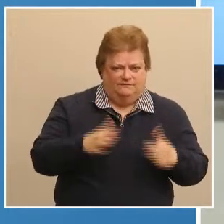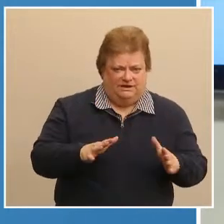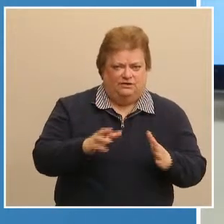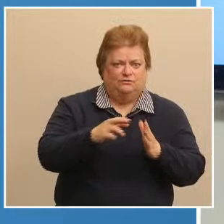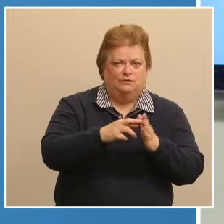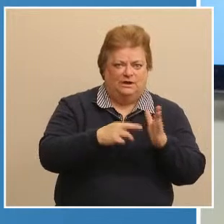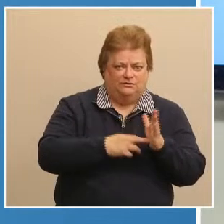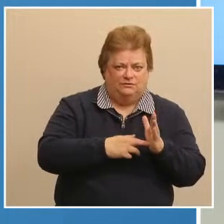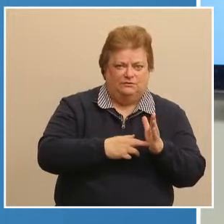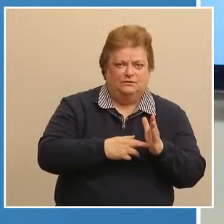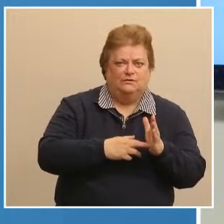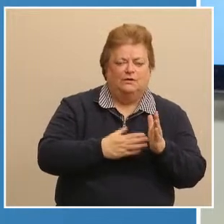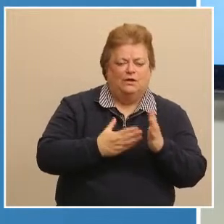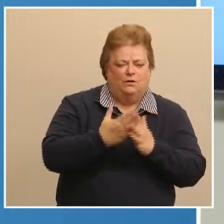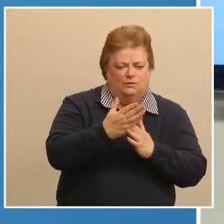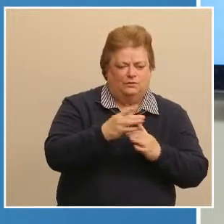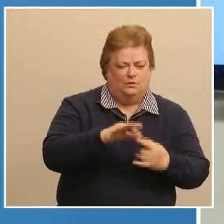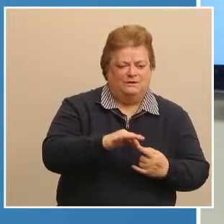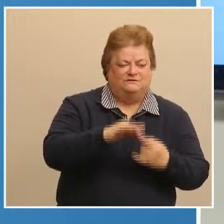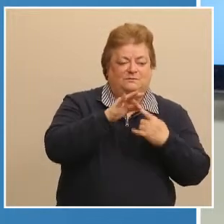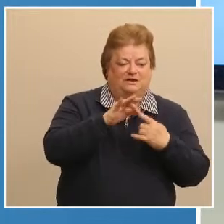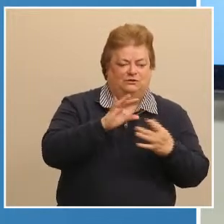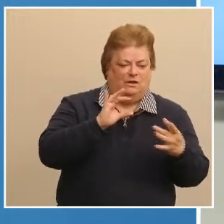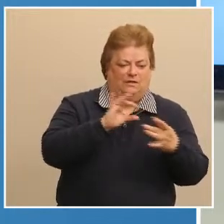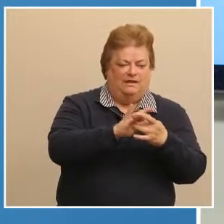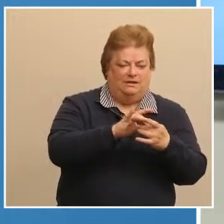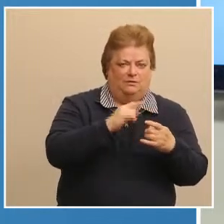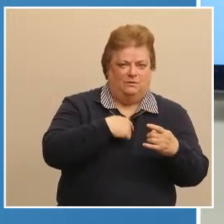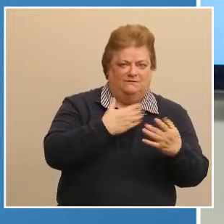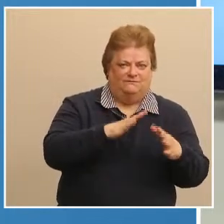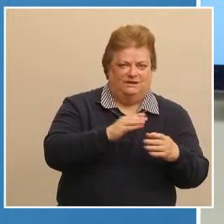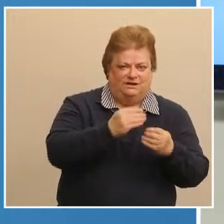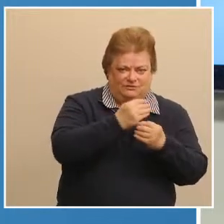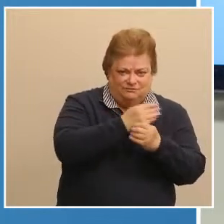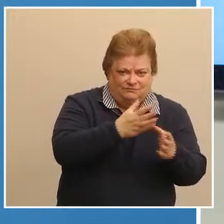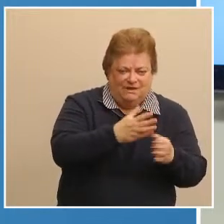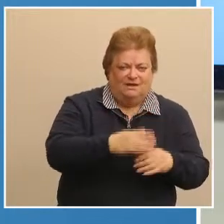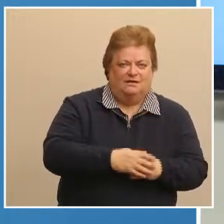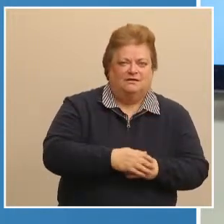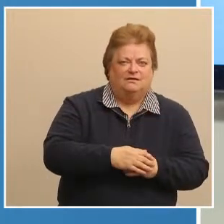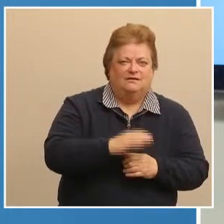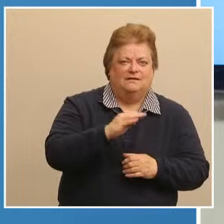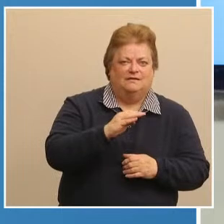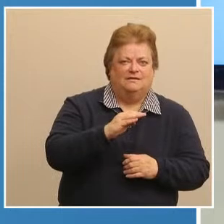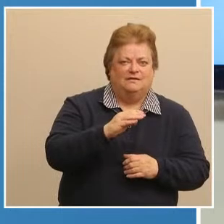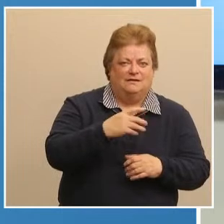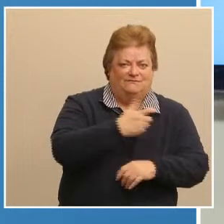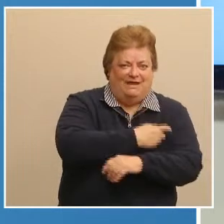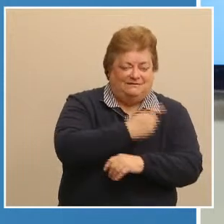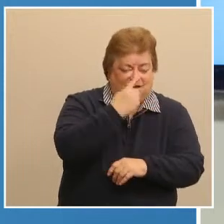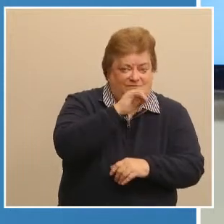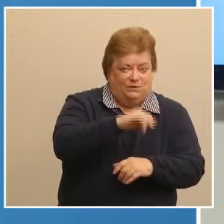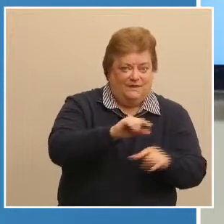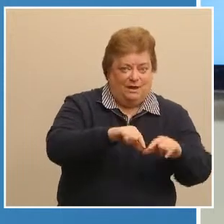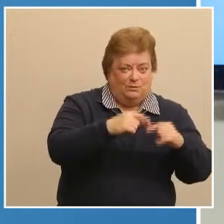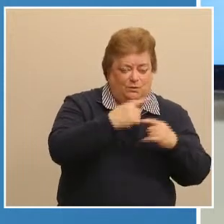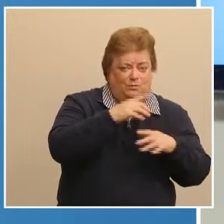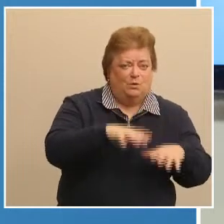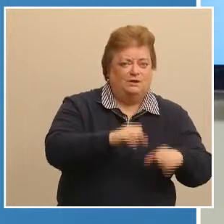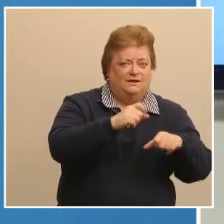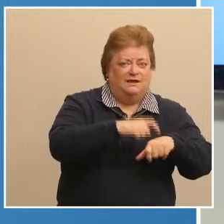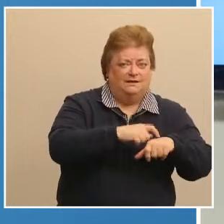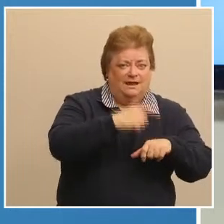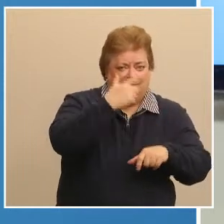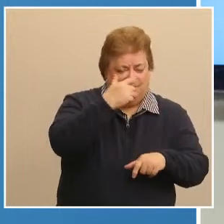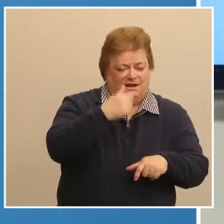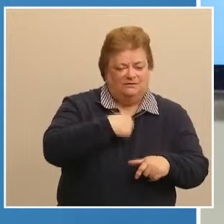registered via a special link we have sent out. As the mayor mentioned, vaccinating this group will take time because vaccine supplies